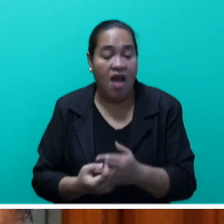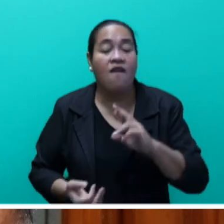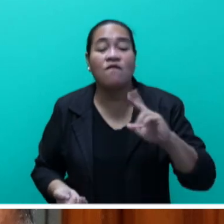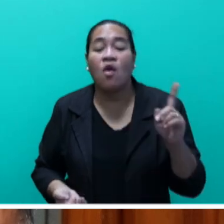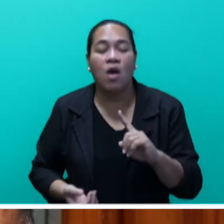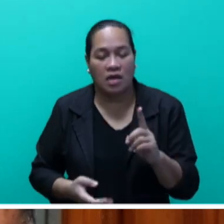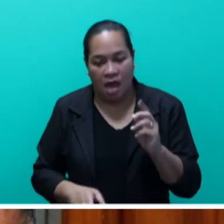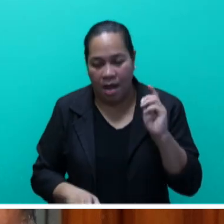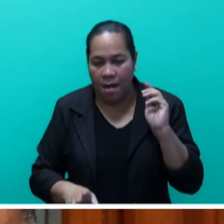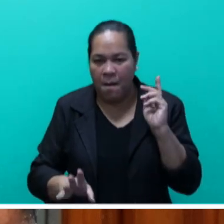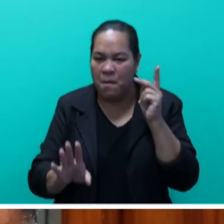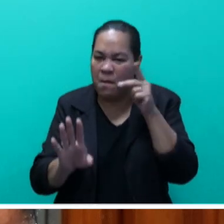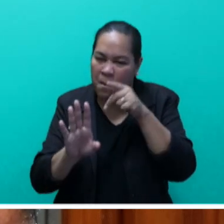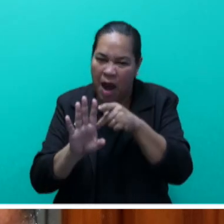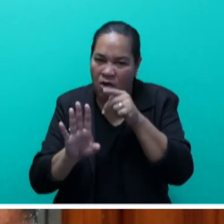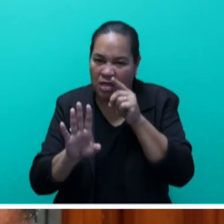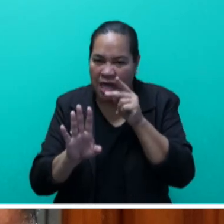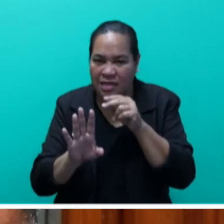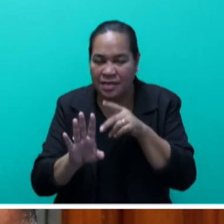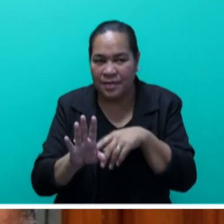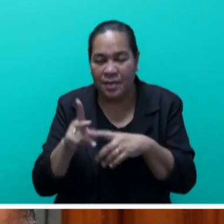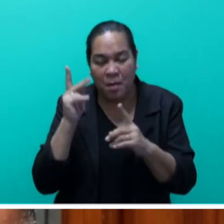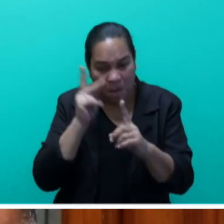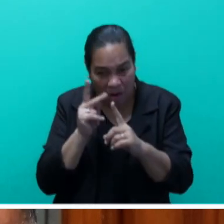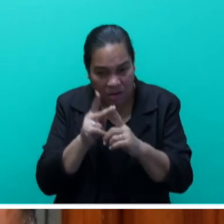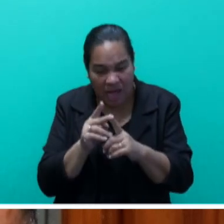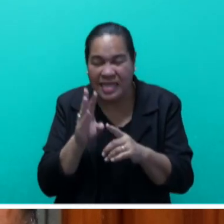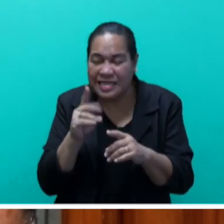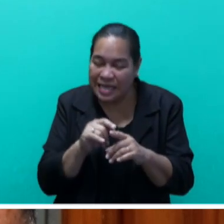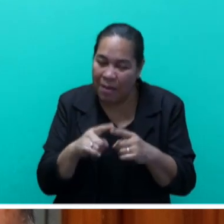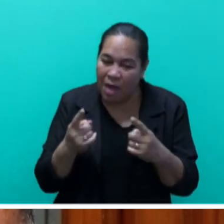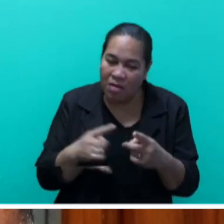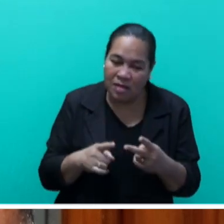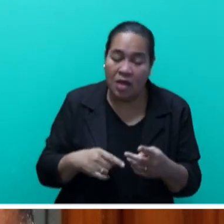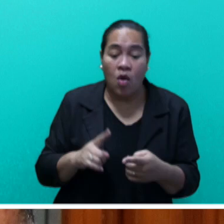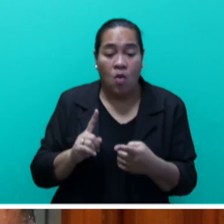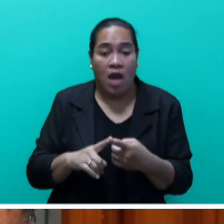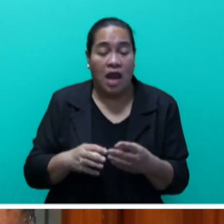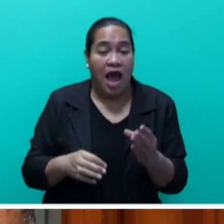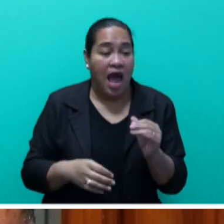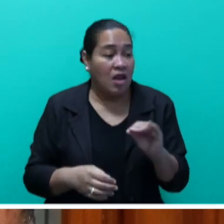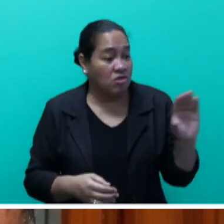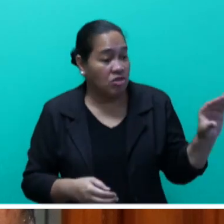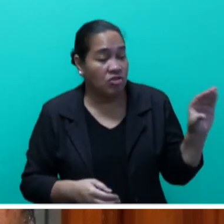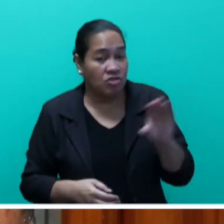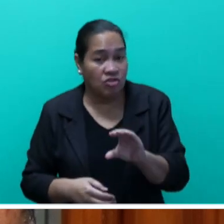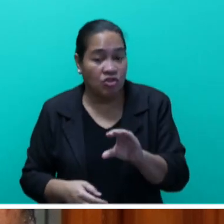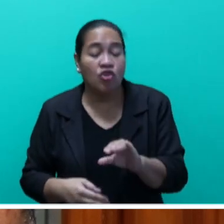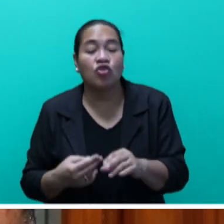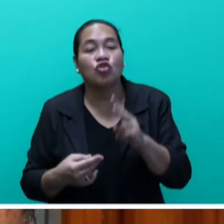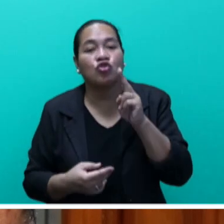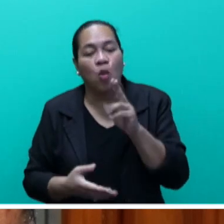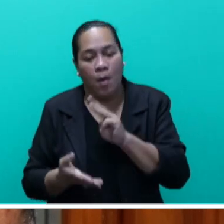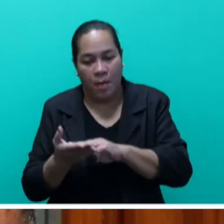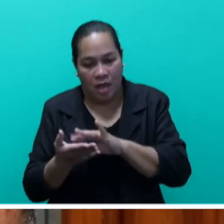prioritising some areas that I would like to highlight. One is the allocation to the Ministry of $2 million for